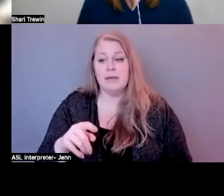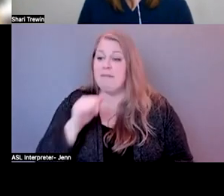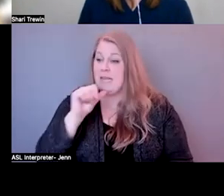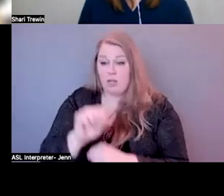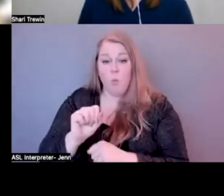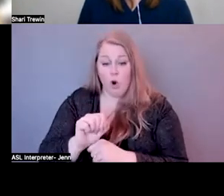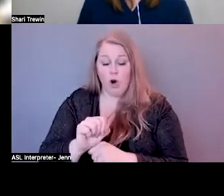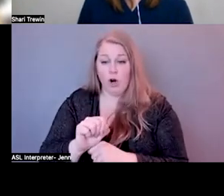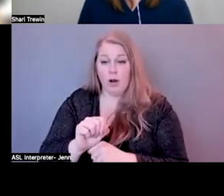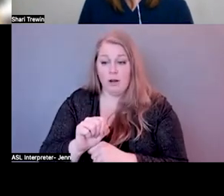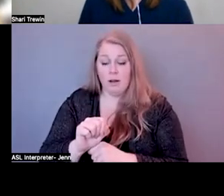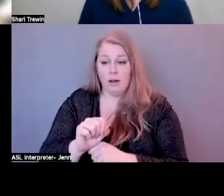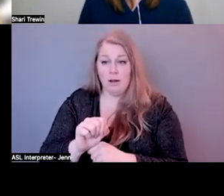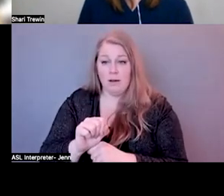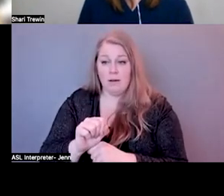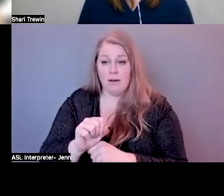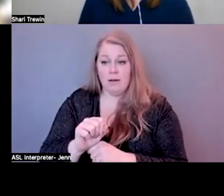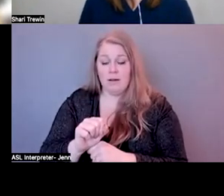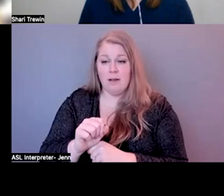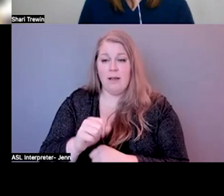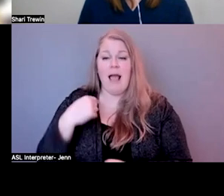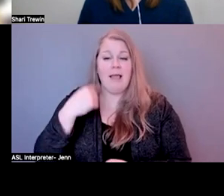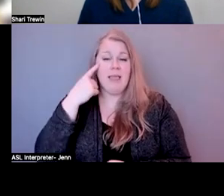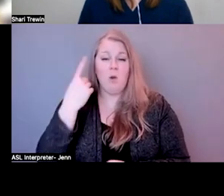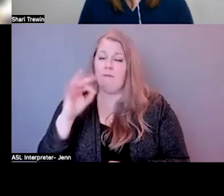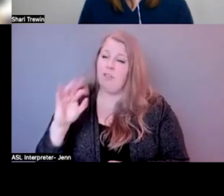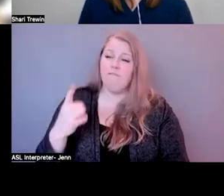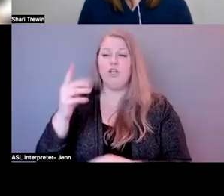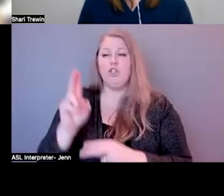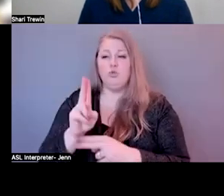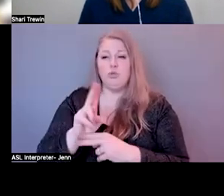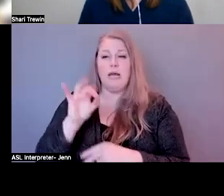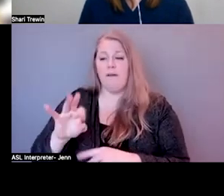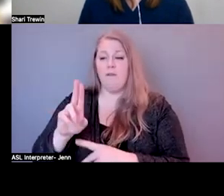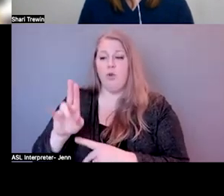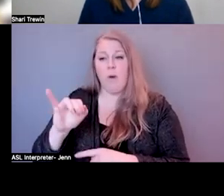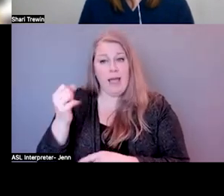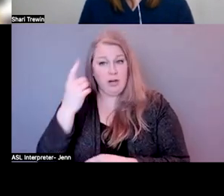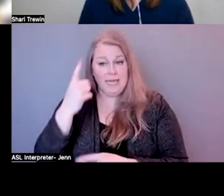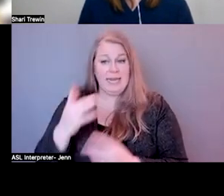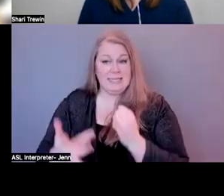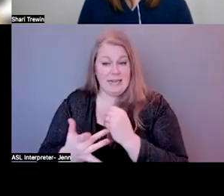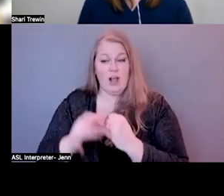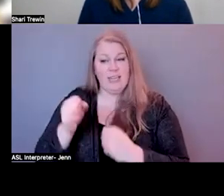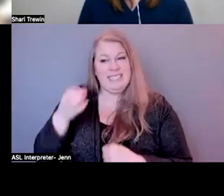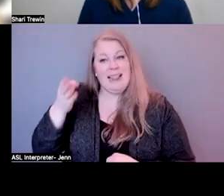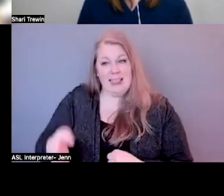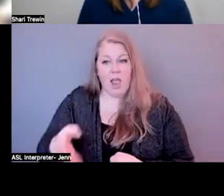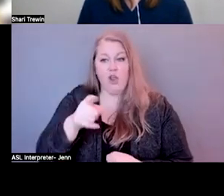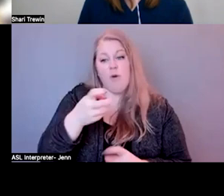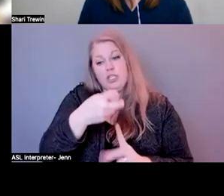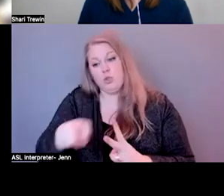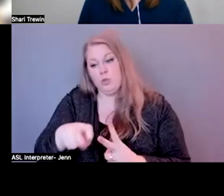hasn't, put its metadata or what up, one of, I think, the very first uses of UI understanding technology is there. You can switch to